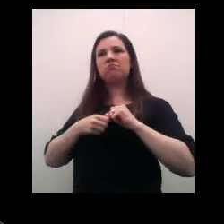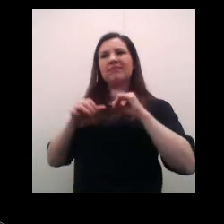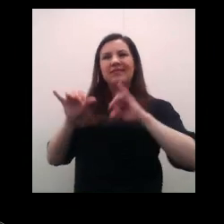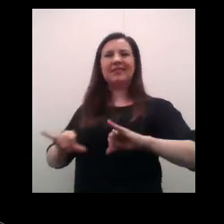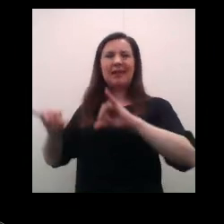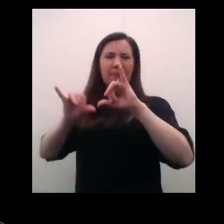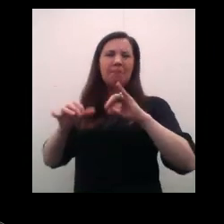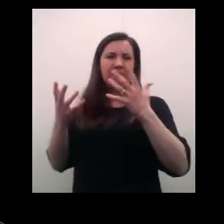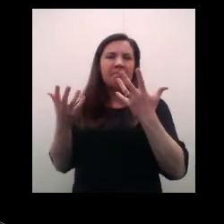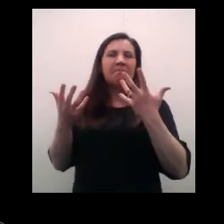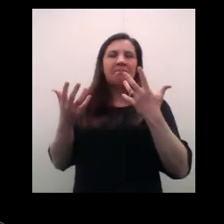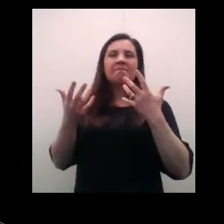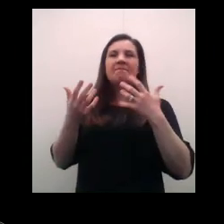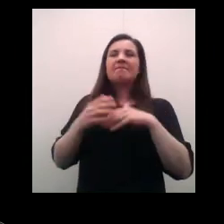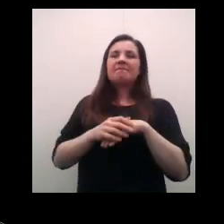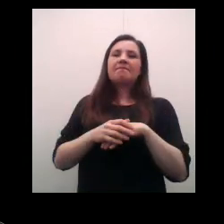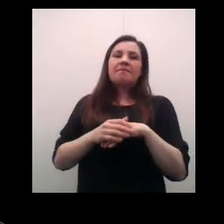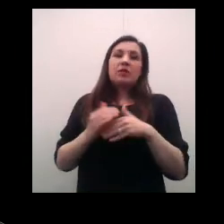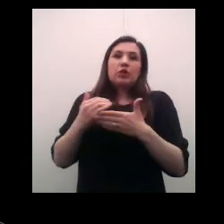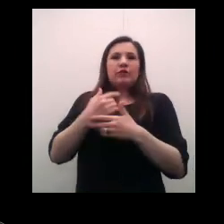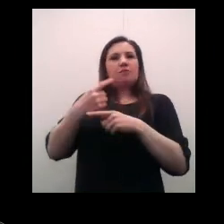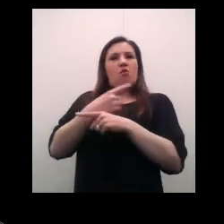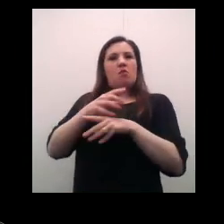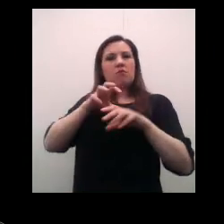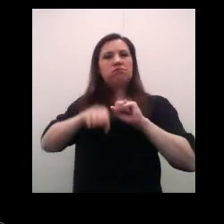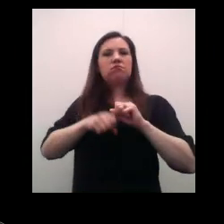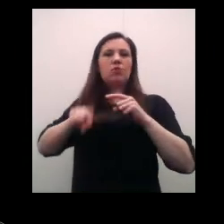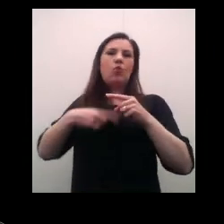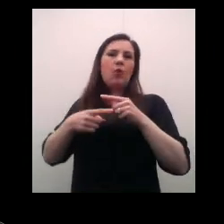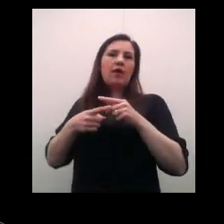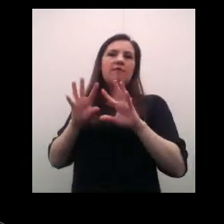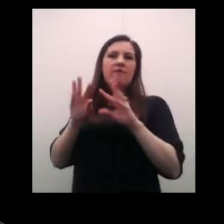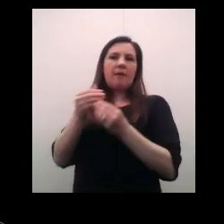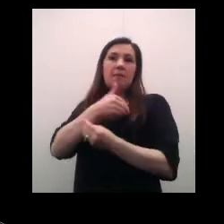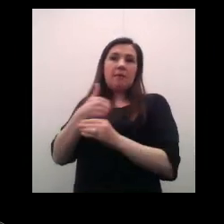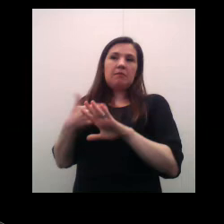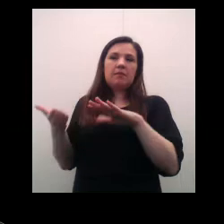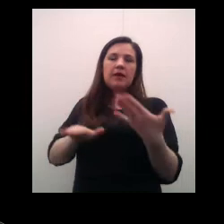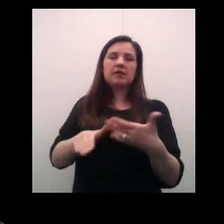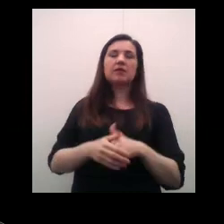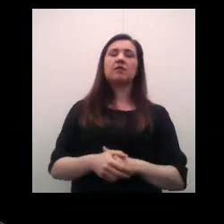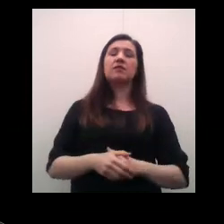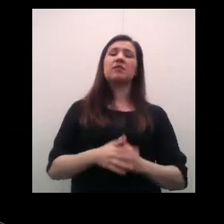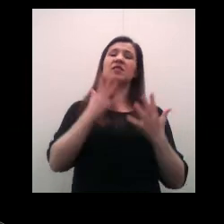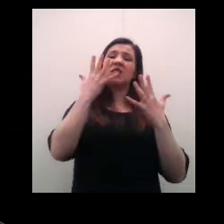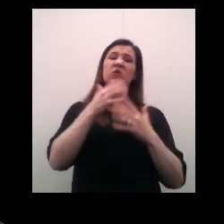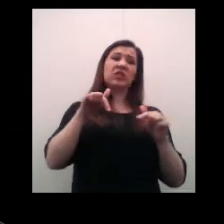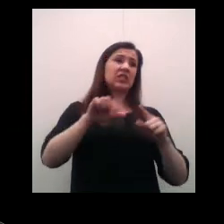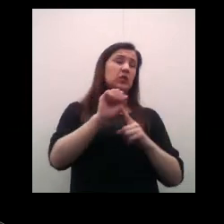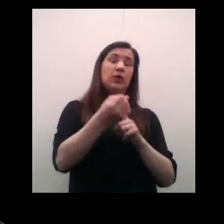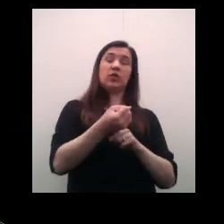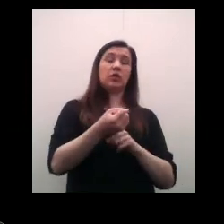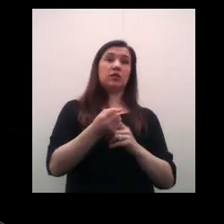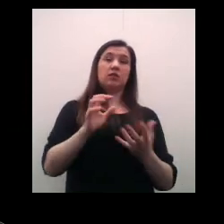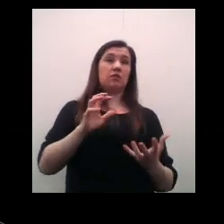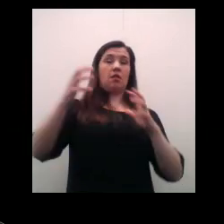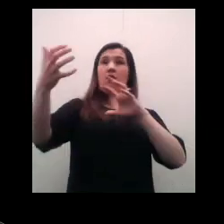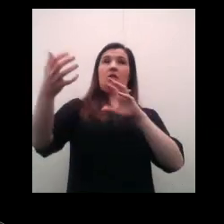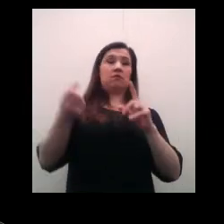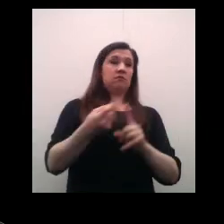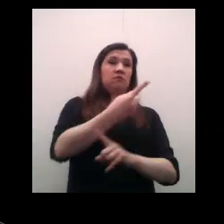other family deserves to have the mourning when a loved one passes. But unfortunately, these are different times, and it just can't happen at this